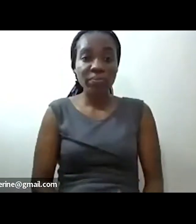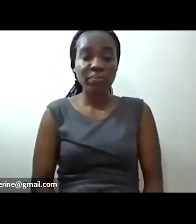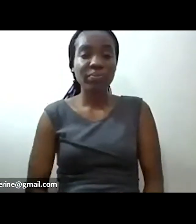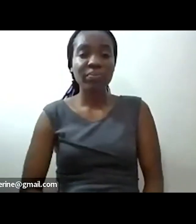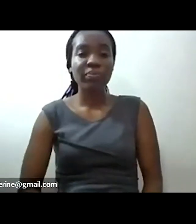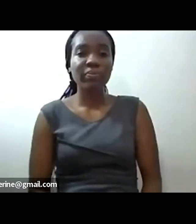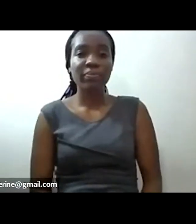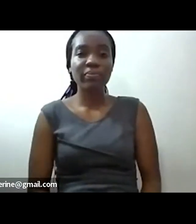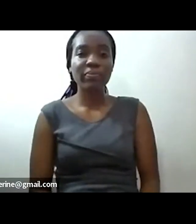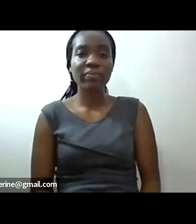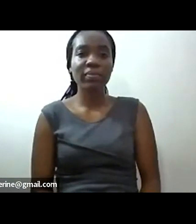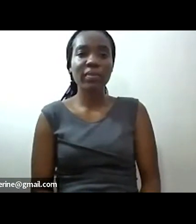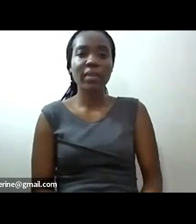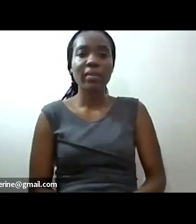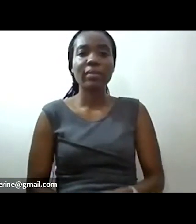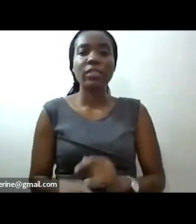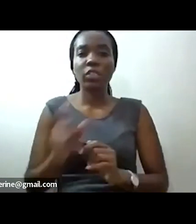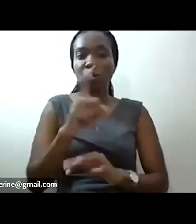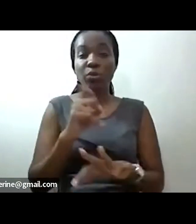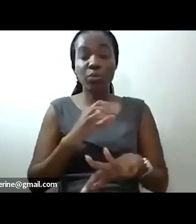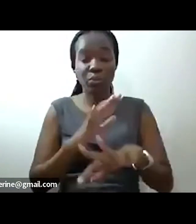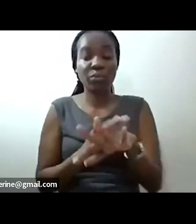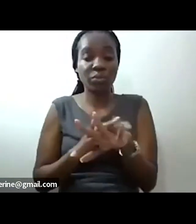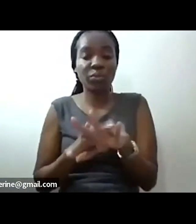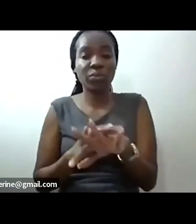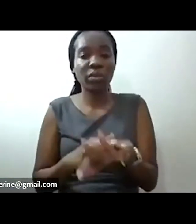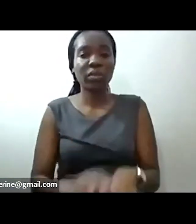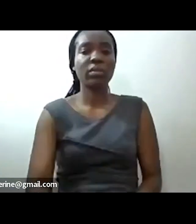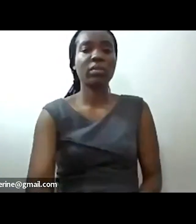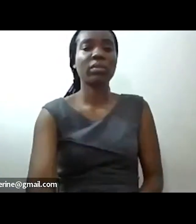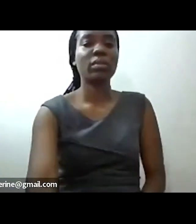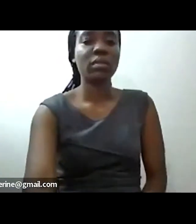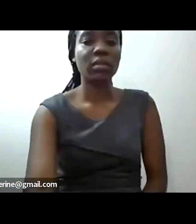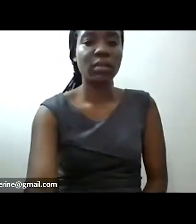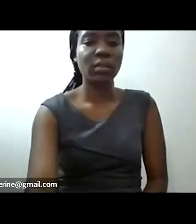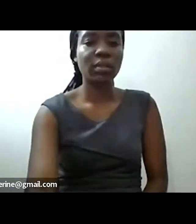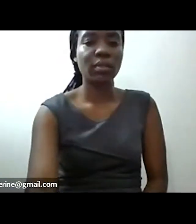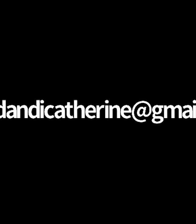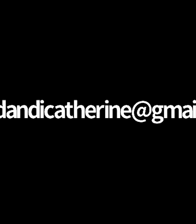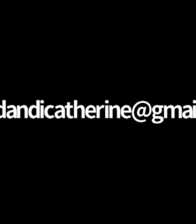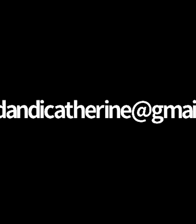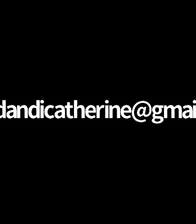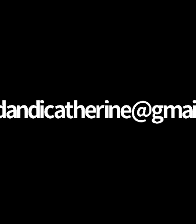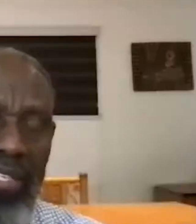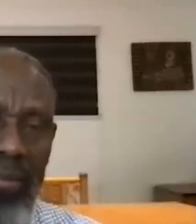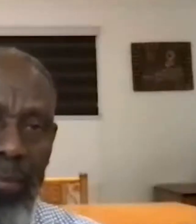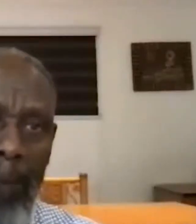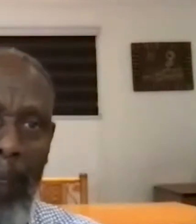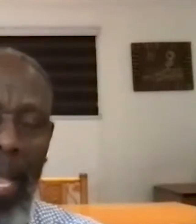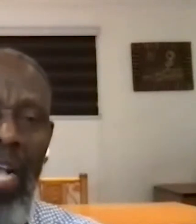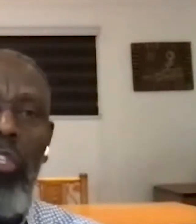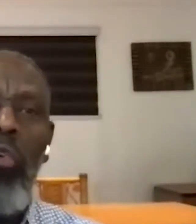For example, good question. The maturity level comes after a long time. Okay, let's say